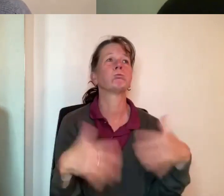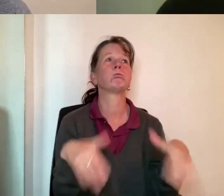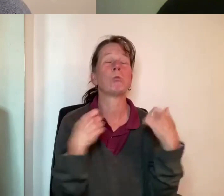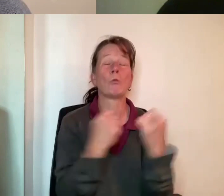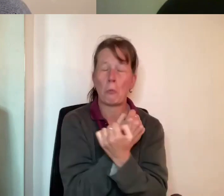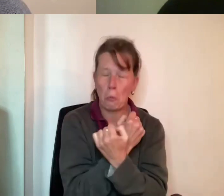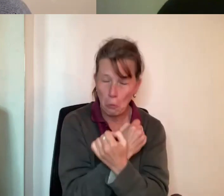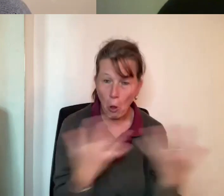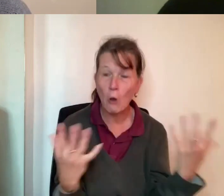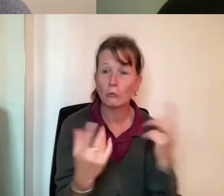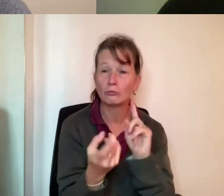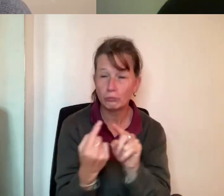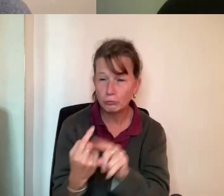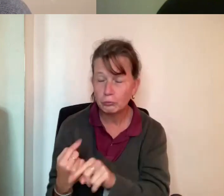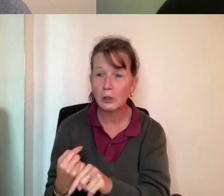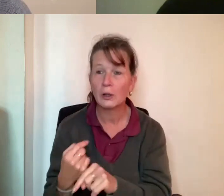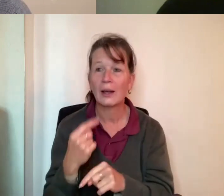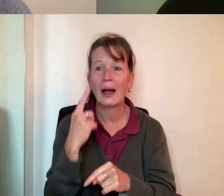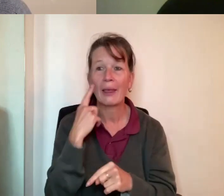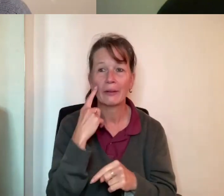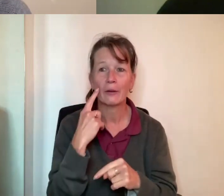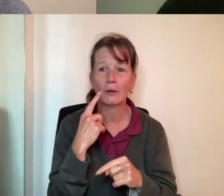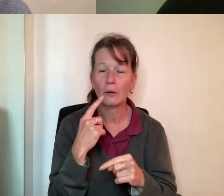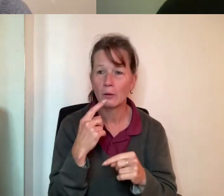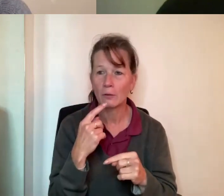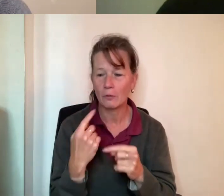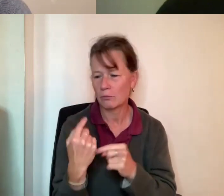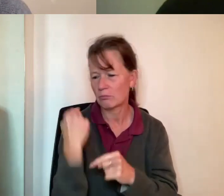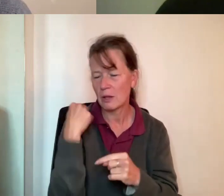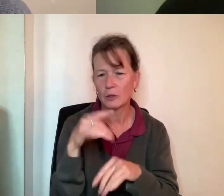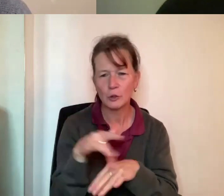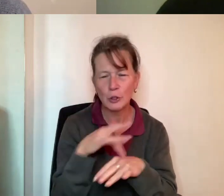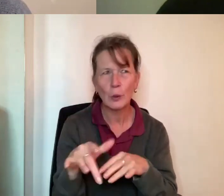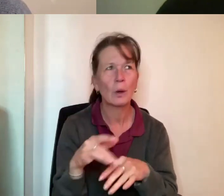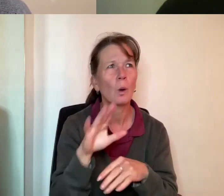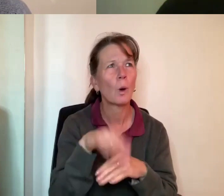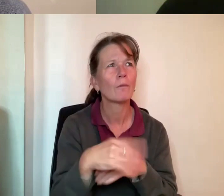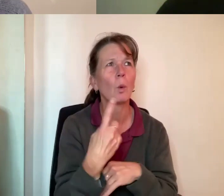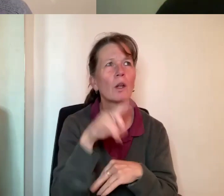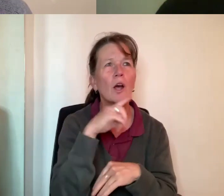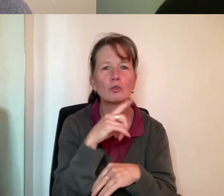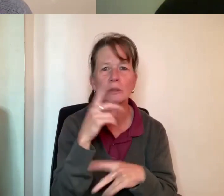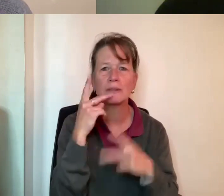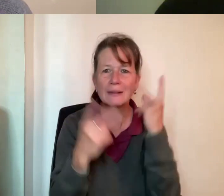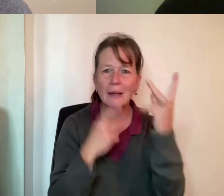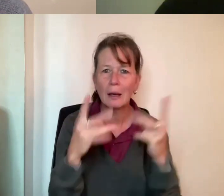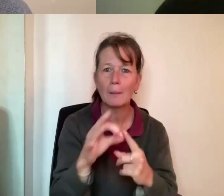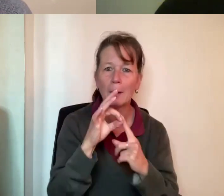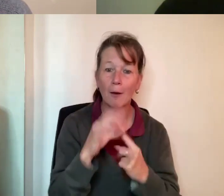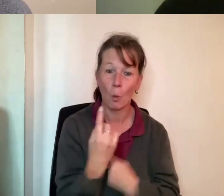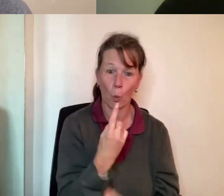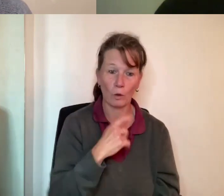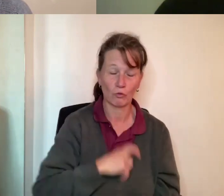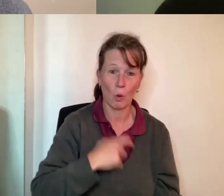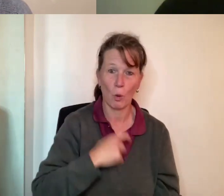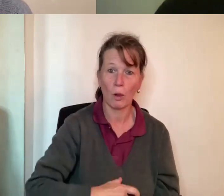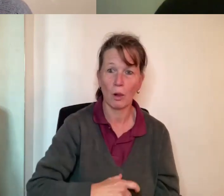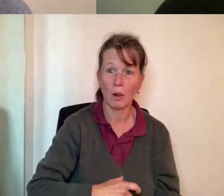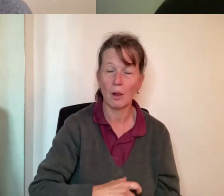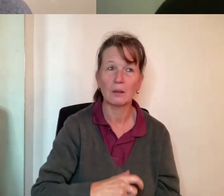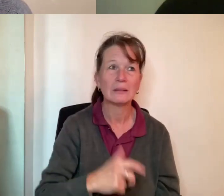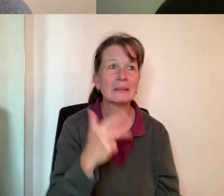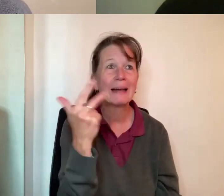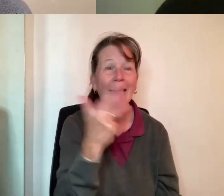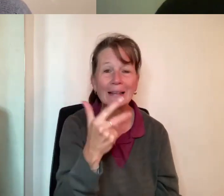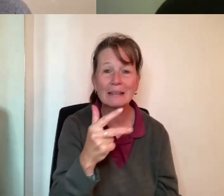I think when we did the open call for Out of Her Mouth, we had over 100 singers apply for one role. We had over 80 directors